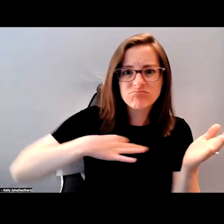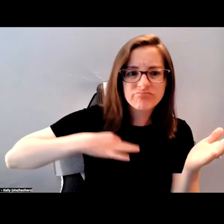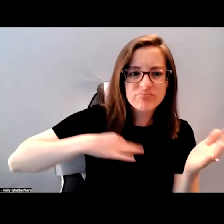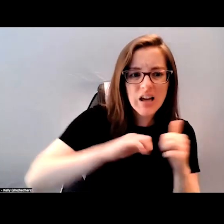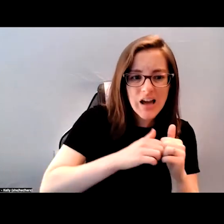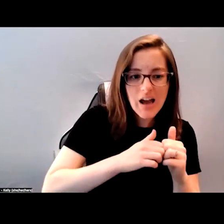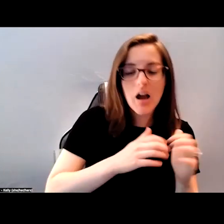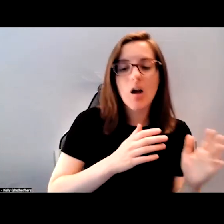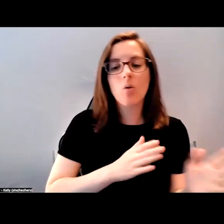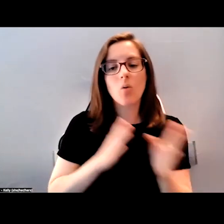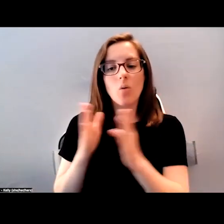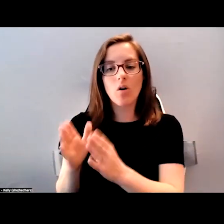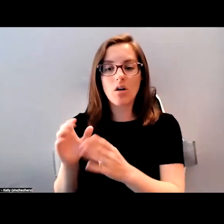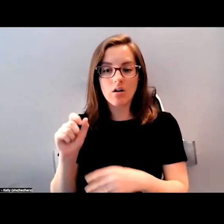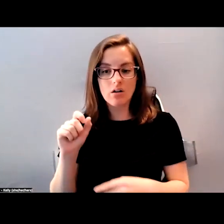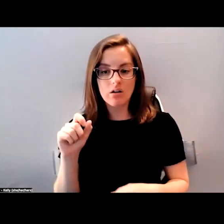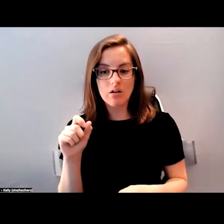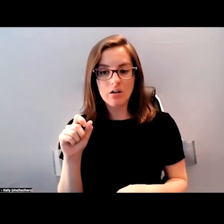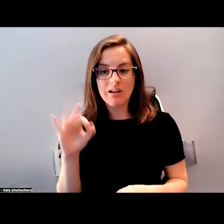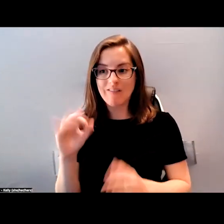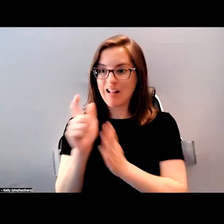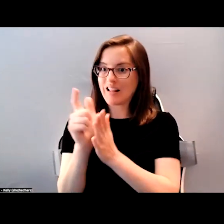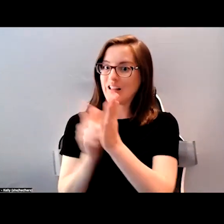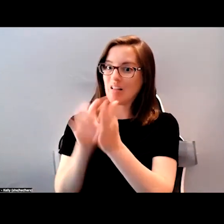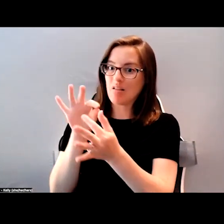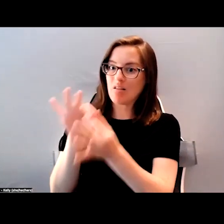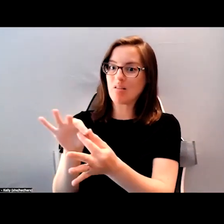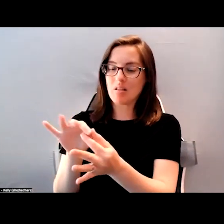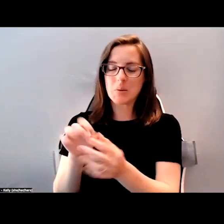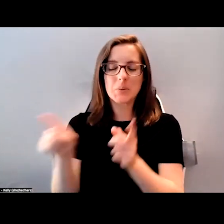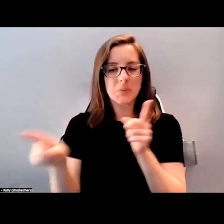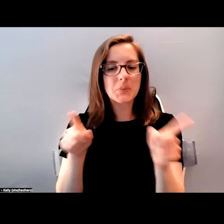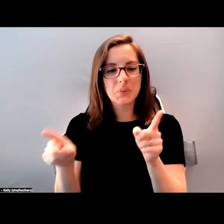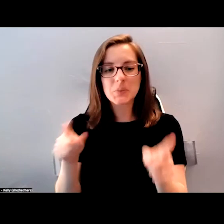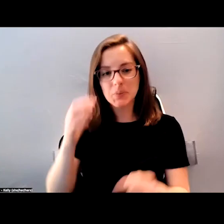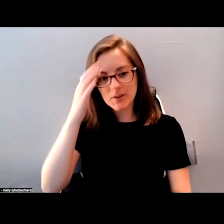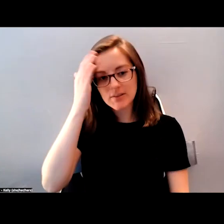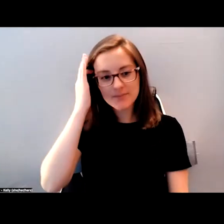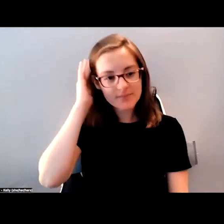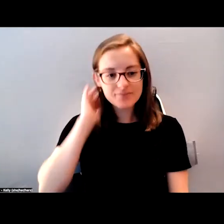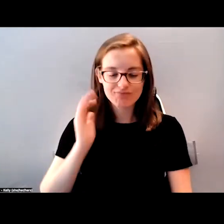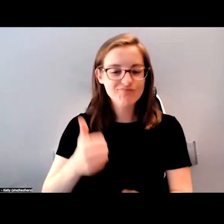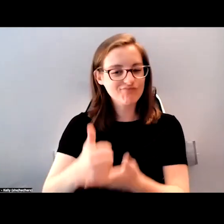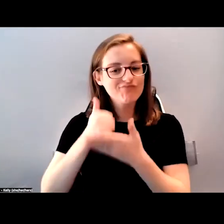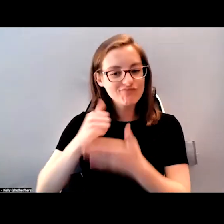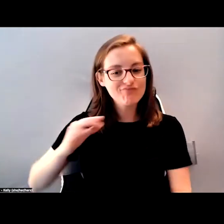something that's much more legal, much more related to the legal path of getting